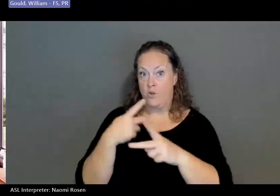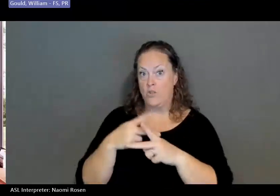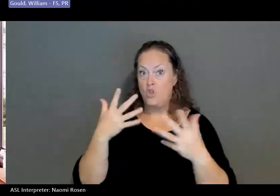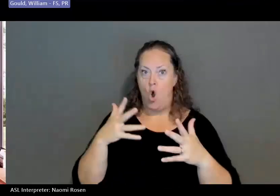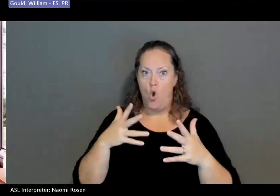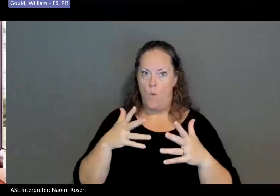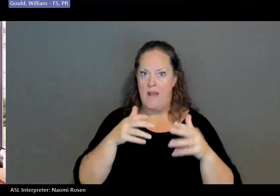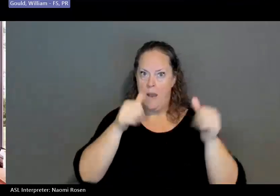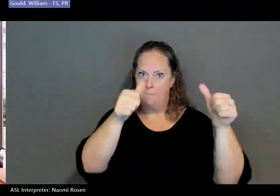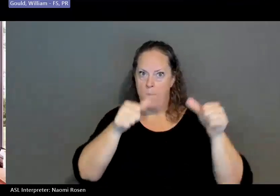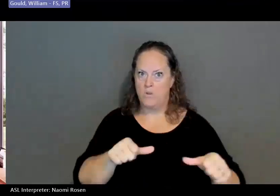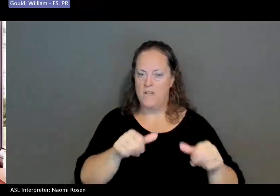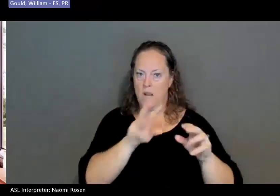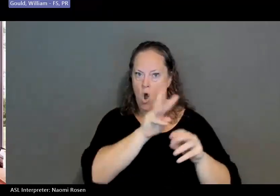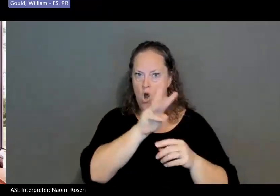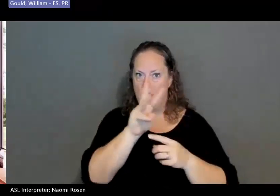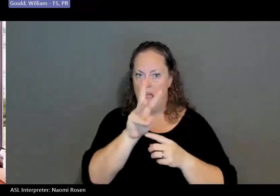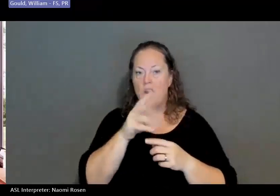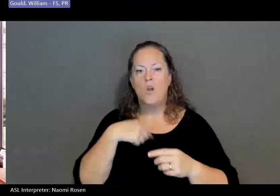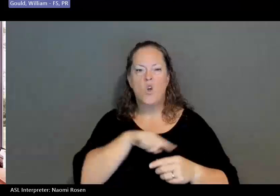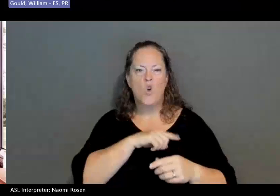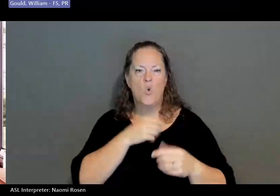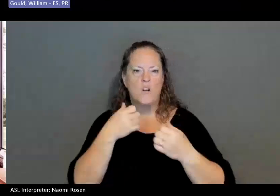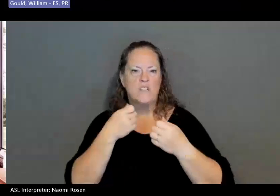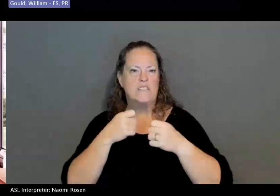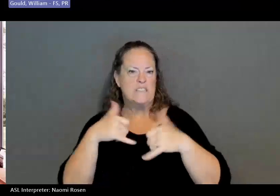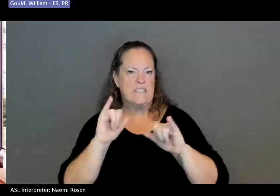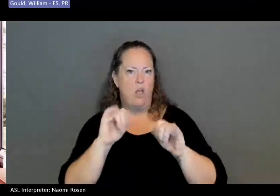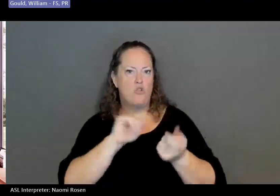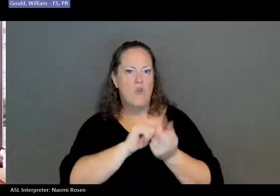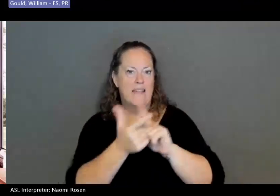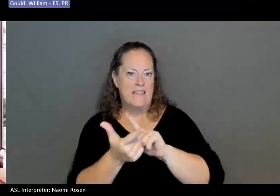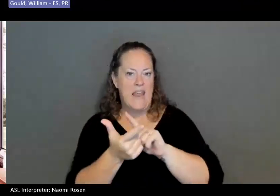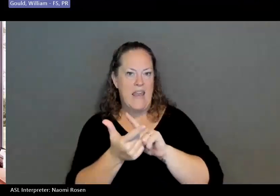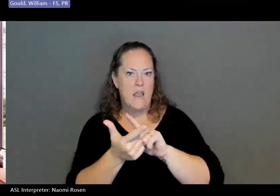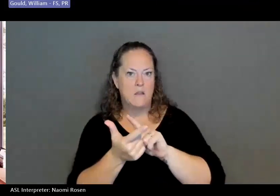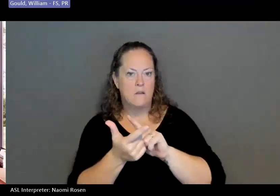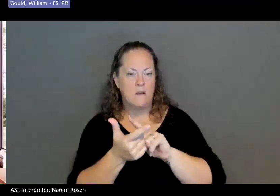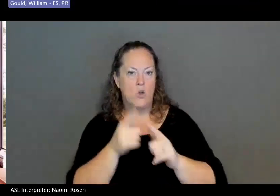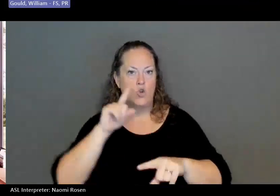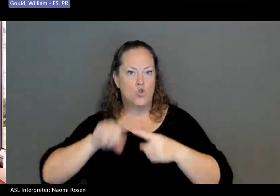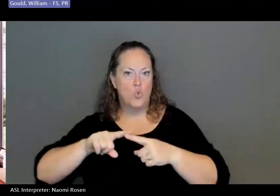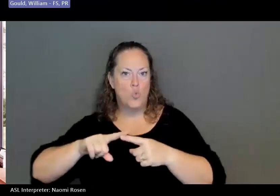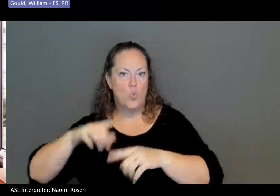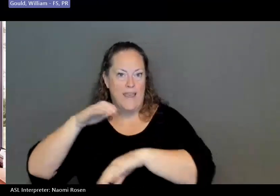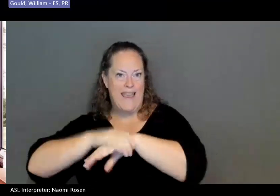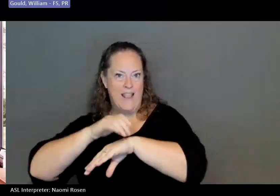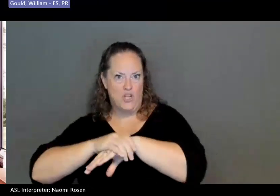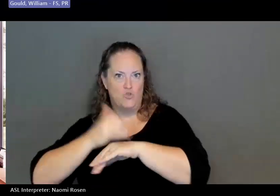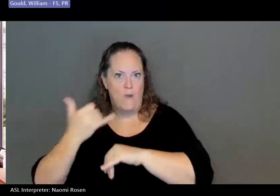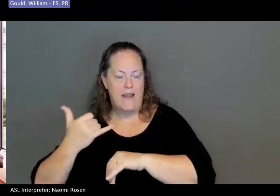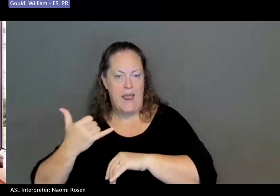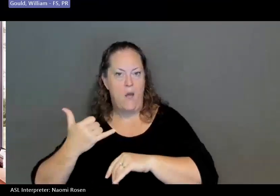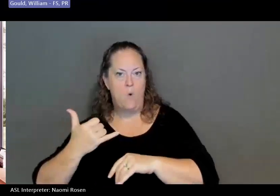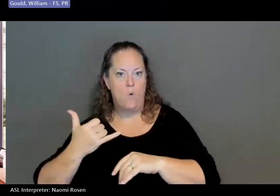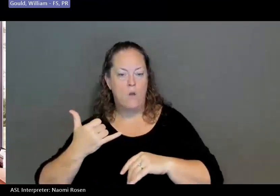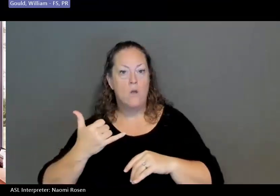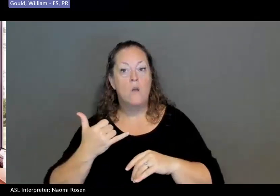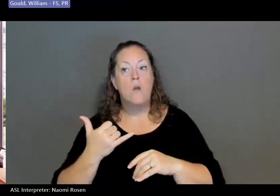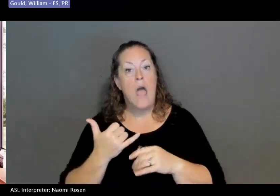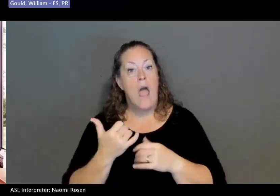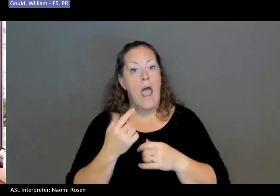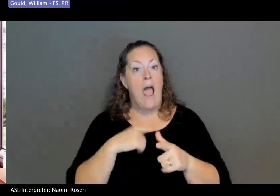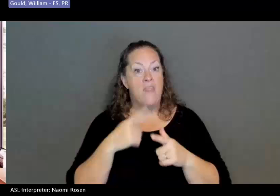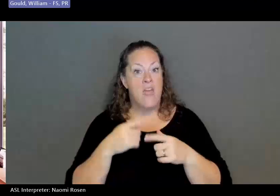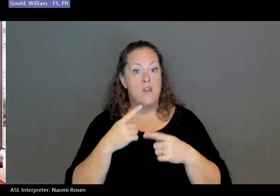working on the translation for some of the English versions. And in parallel, we're getting them ready for hard copy